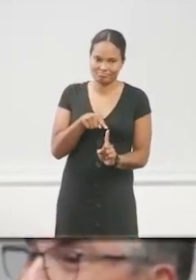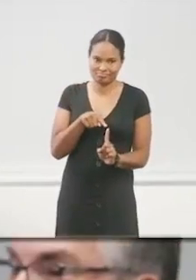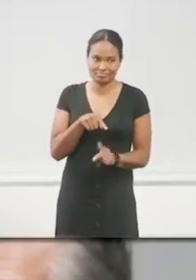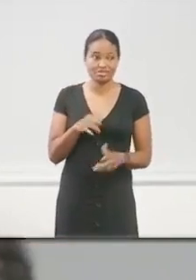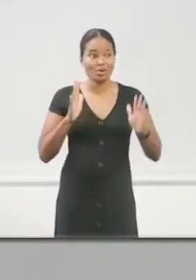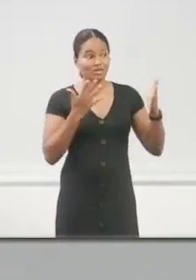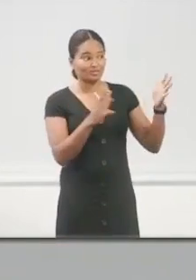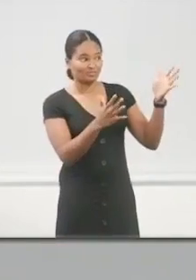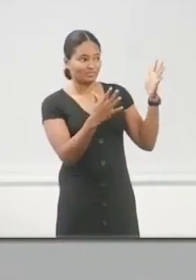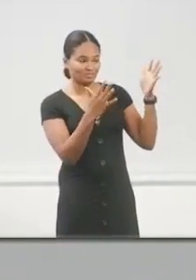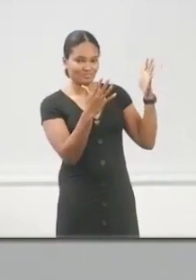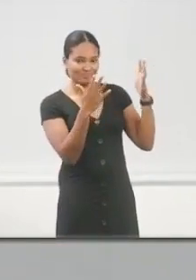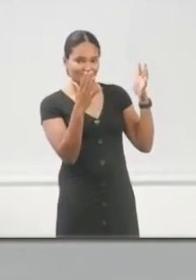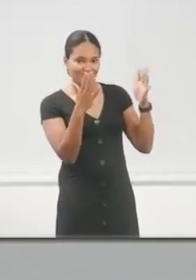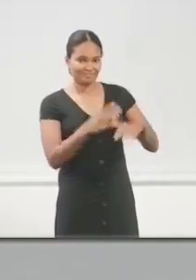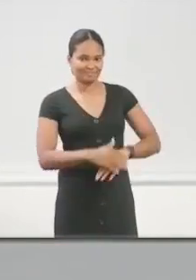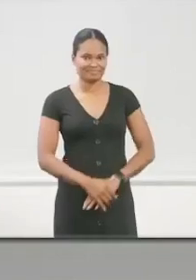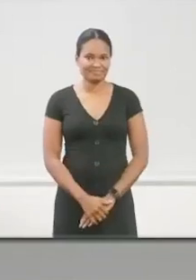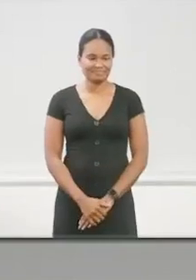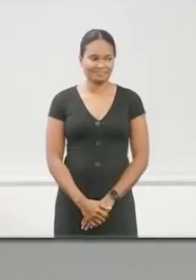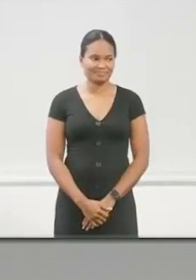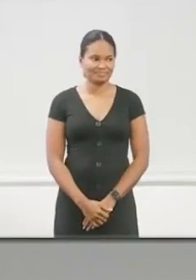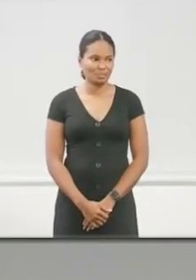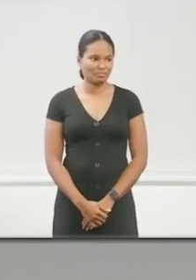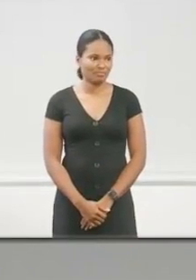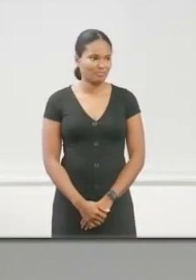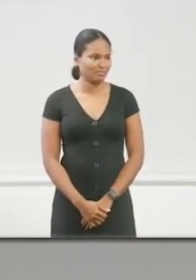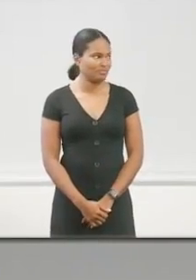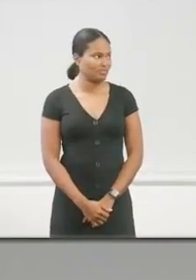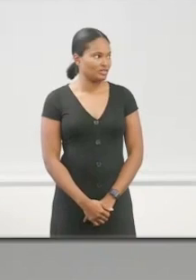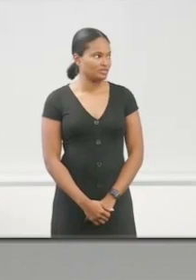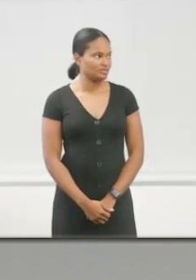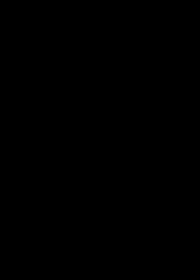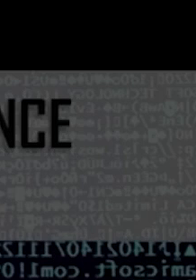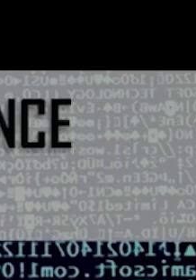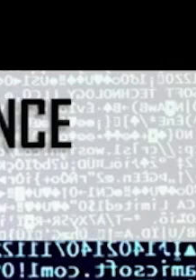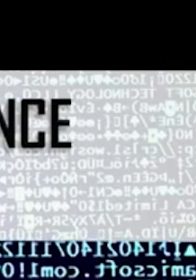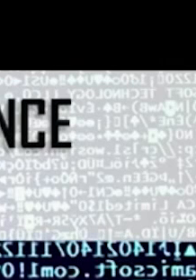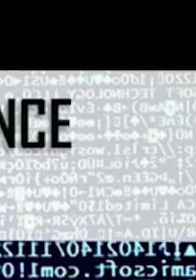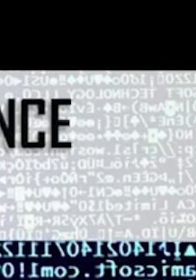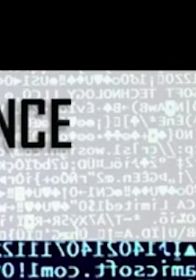hand. Thanks, Scott.